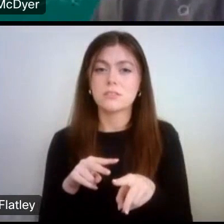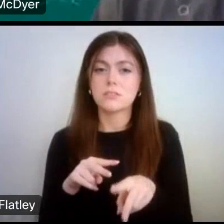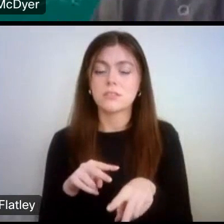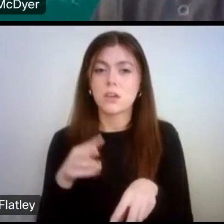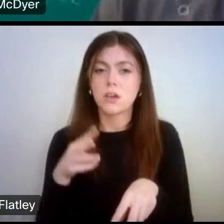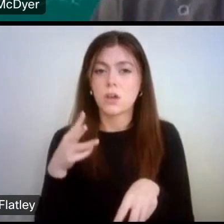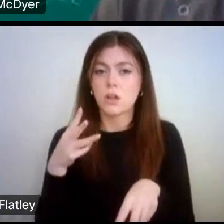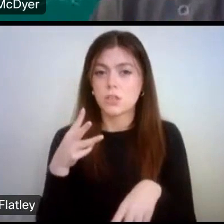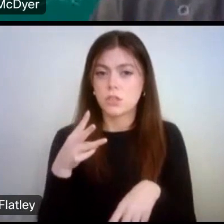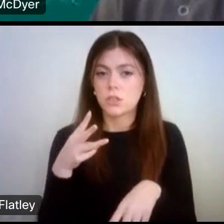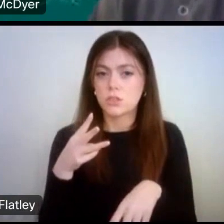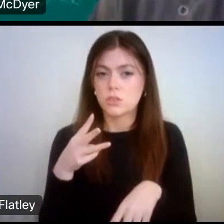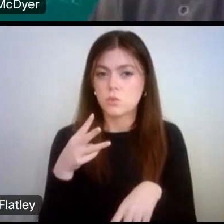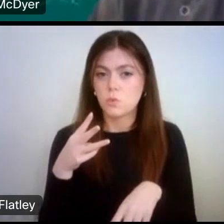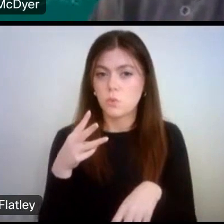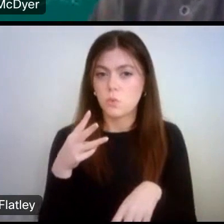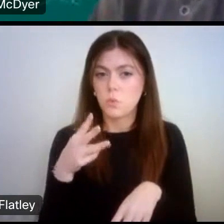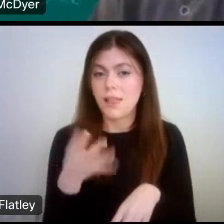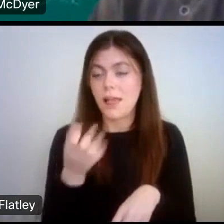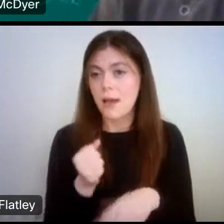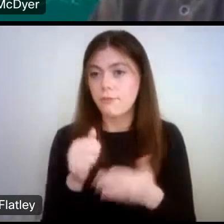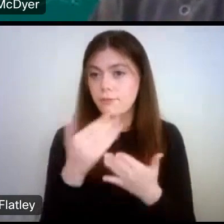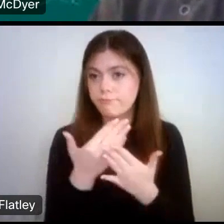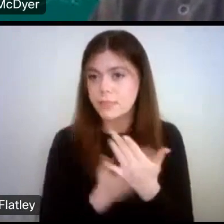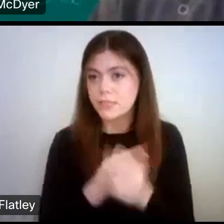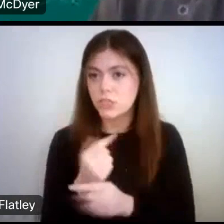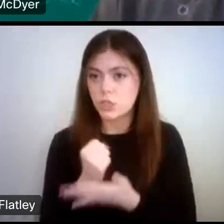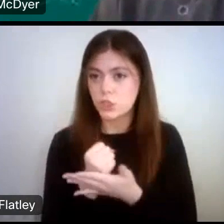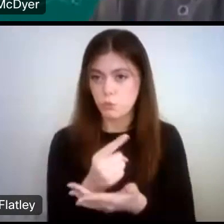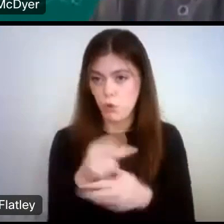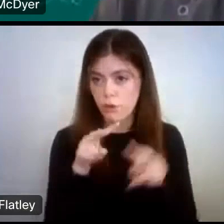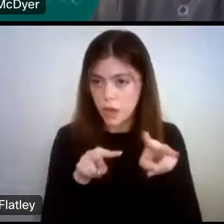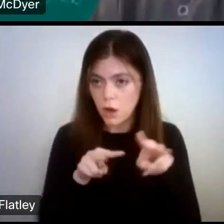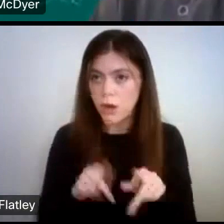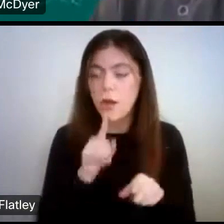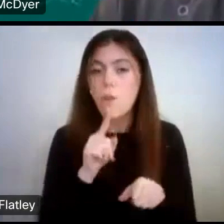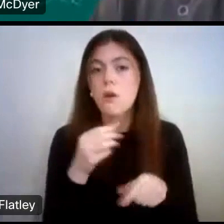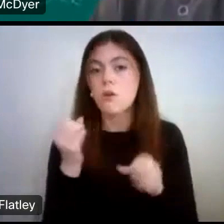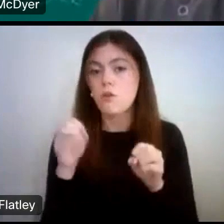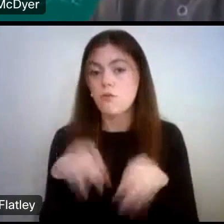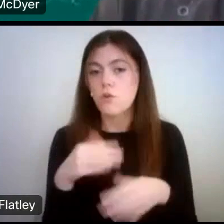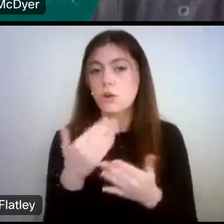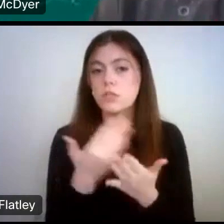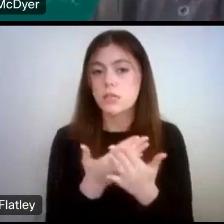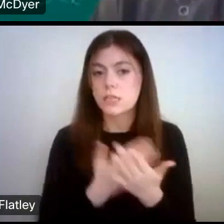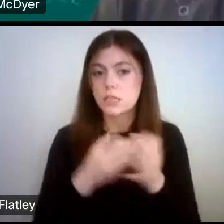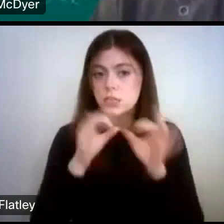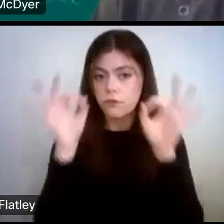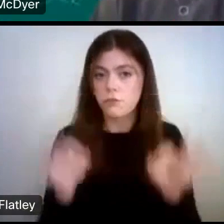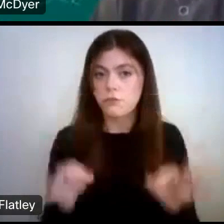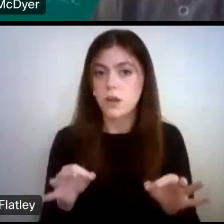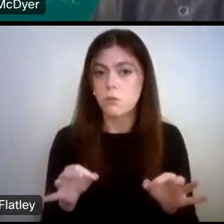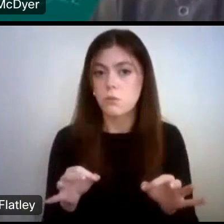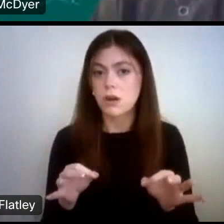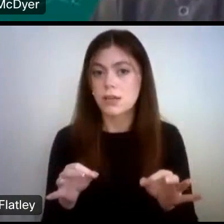that would support it as well. But obviously, the legislation very much pushes the openness and